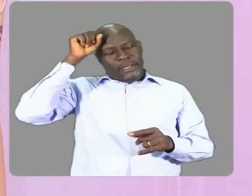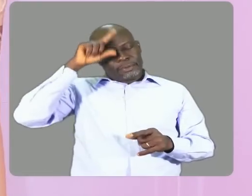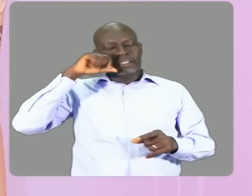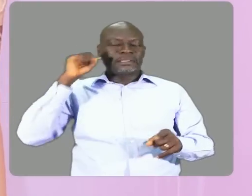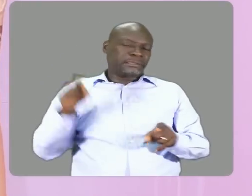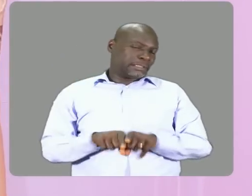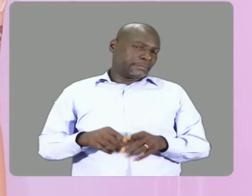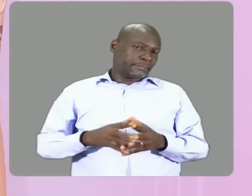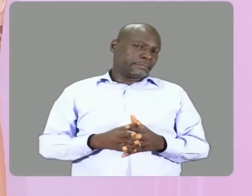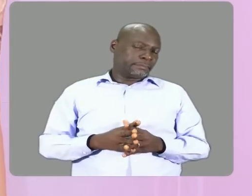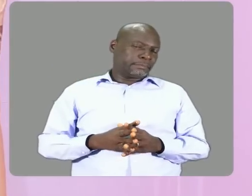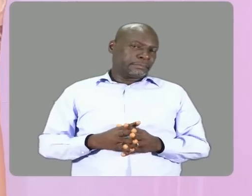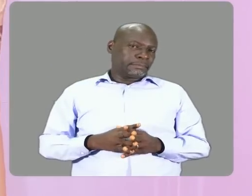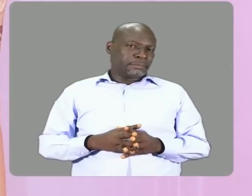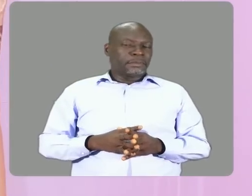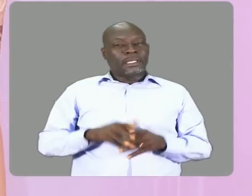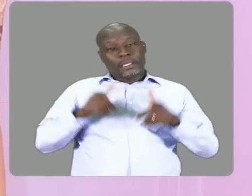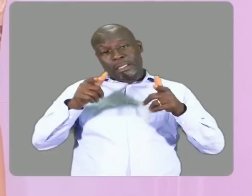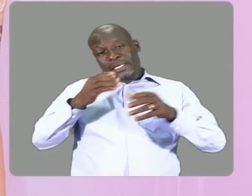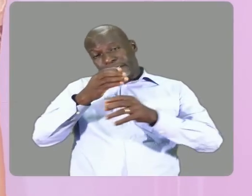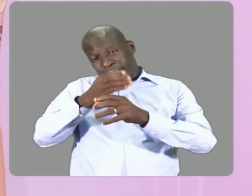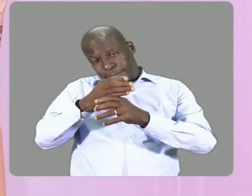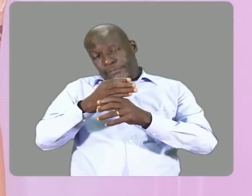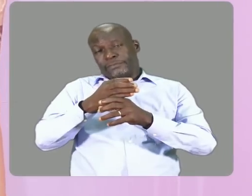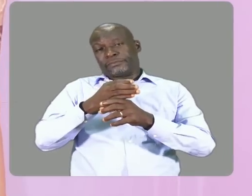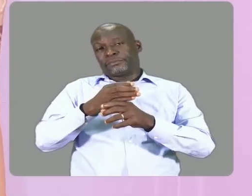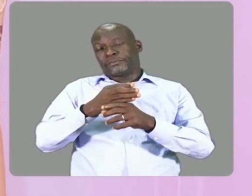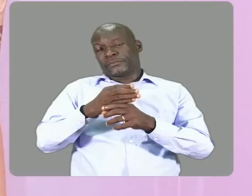wo tie me mama ya nsha enema ye